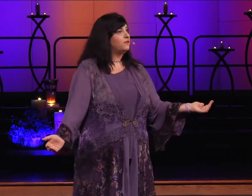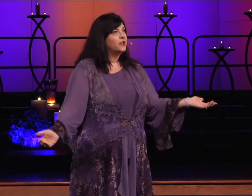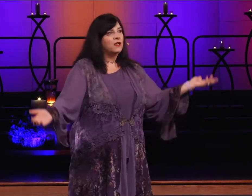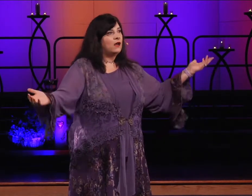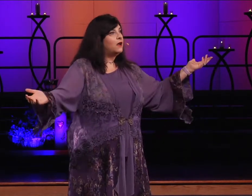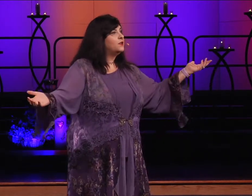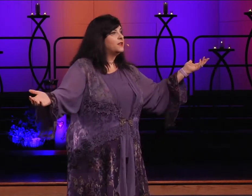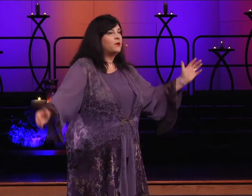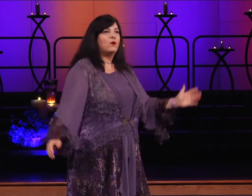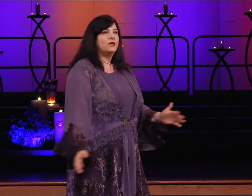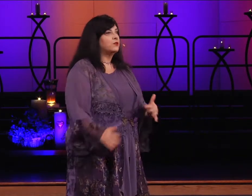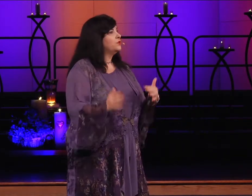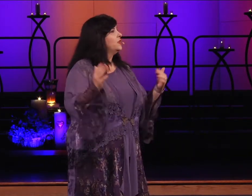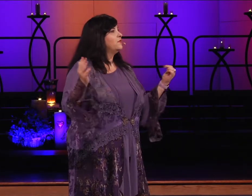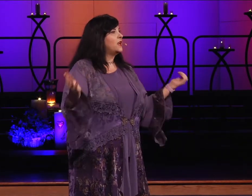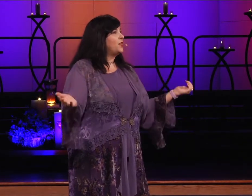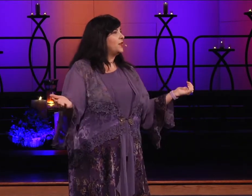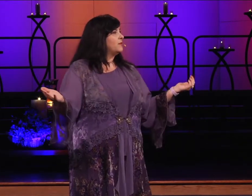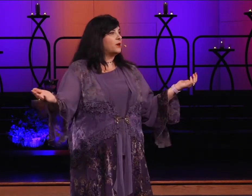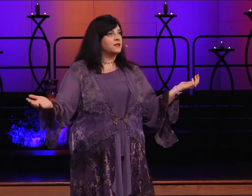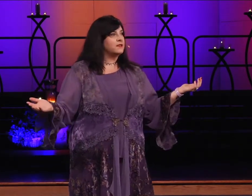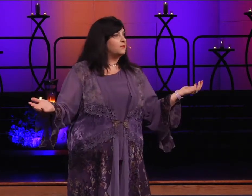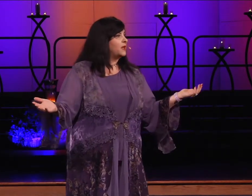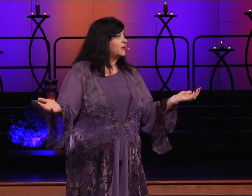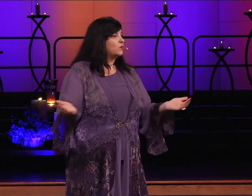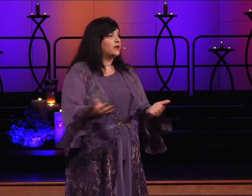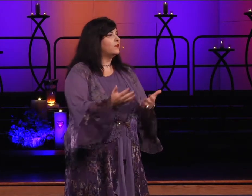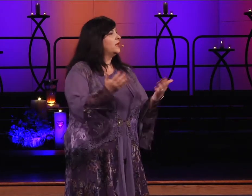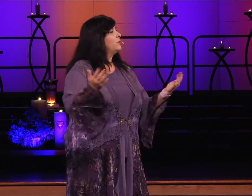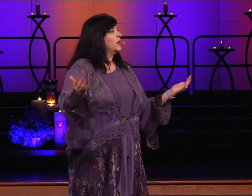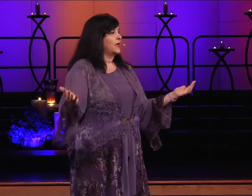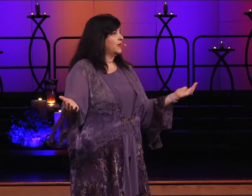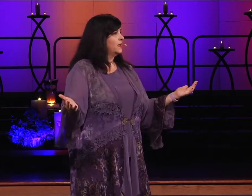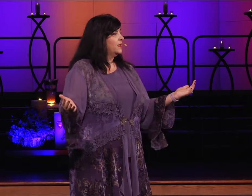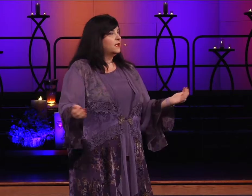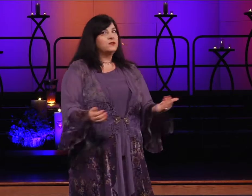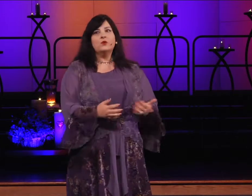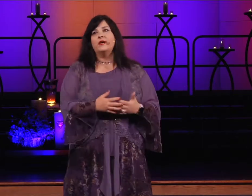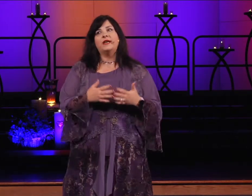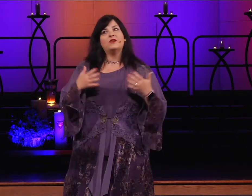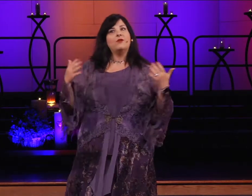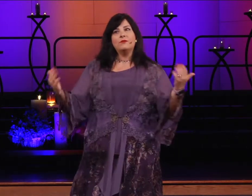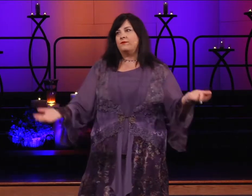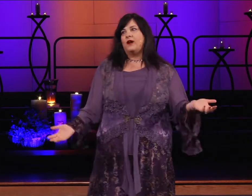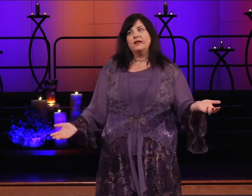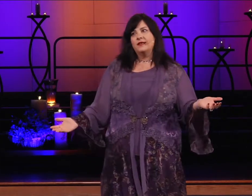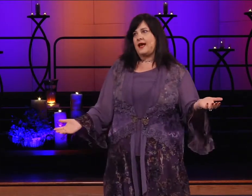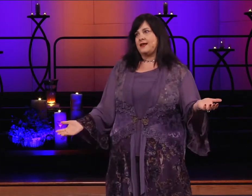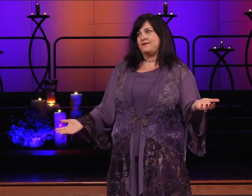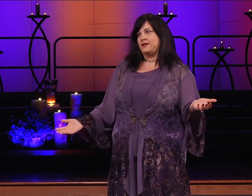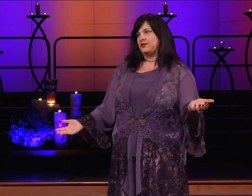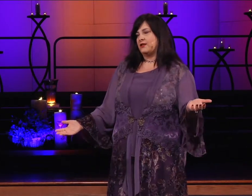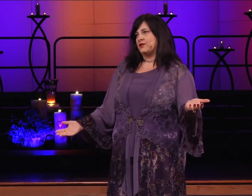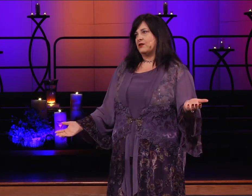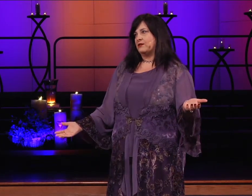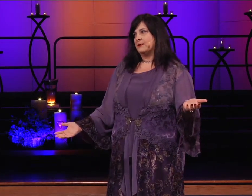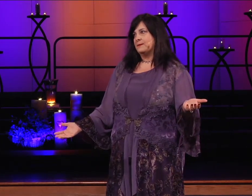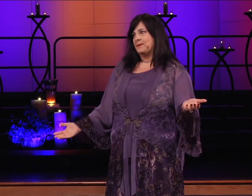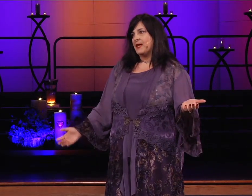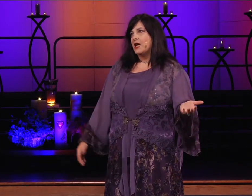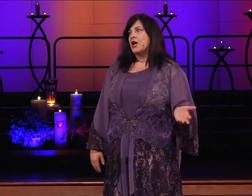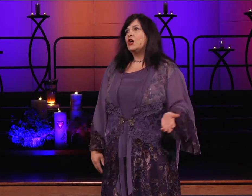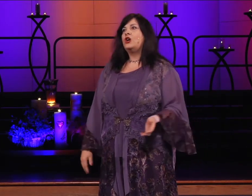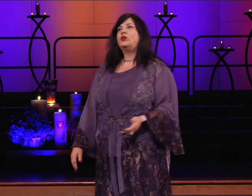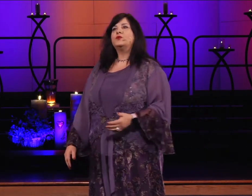to give all that they want or to give nothing and participate in whatever they would like. So we don't fall into that definition of a